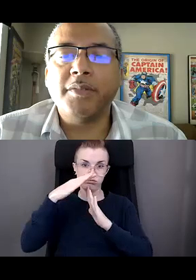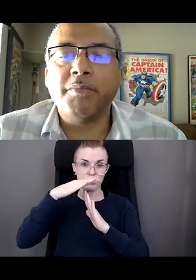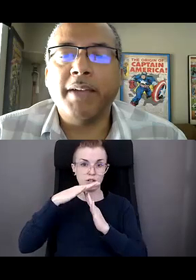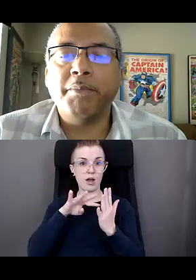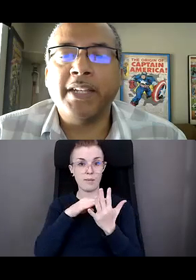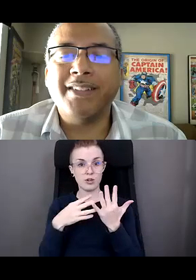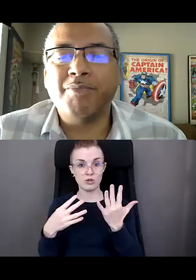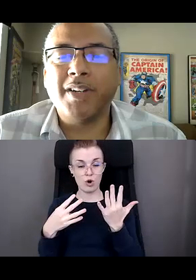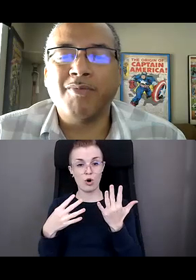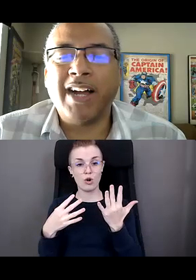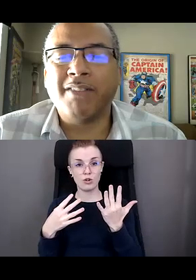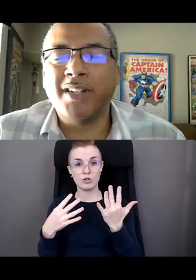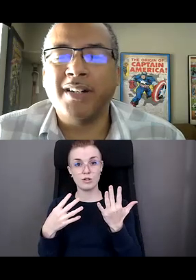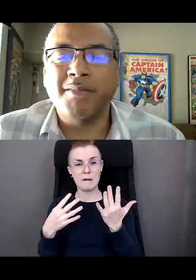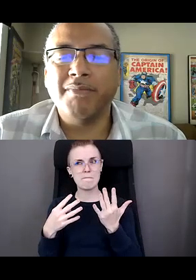came